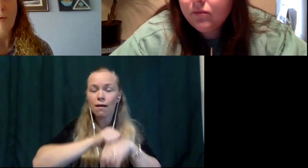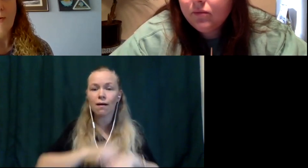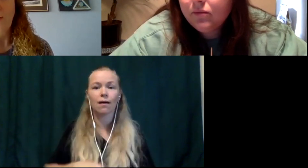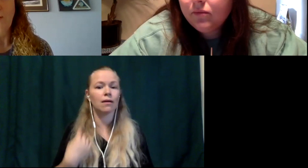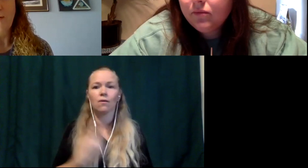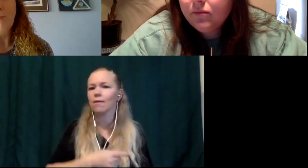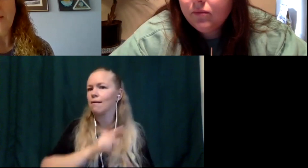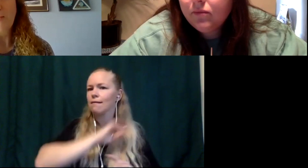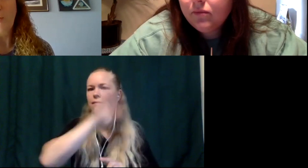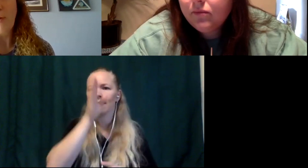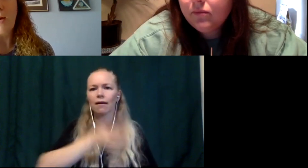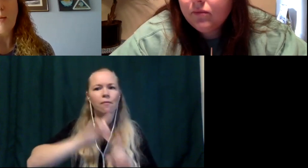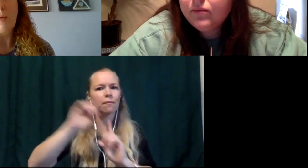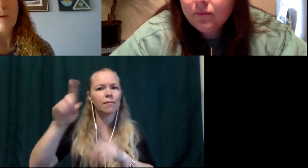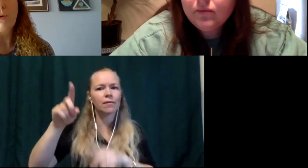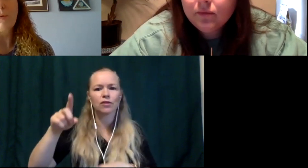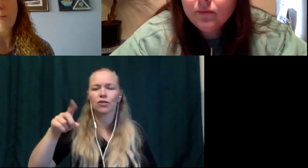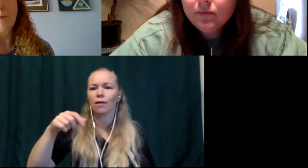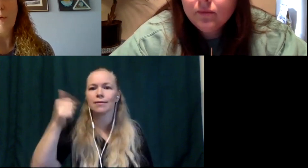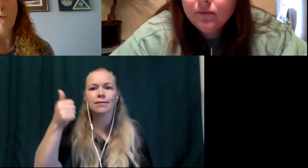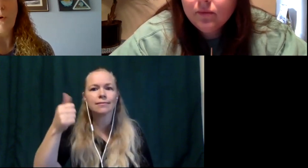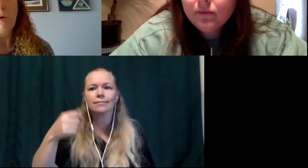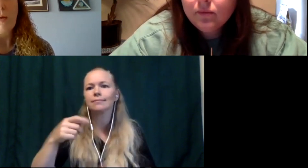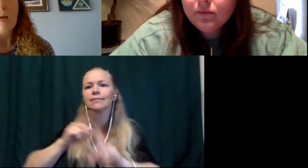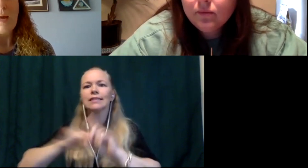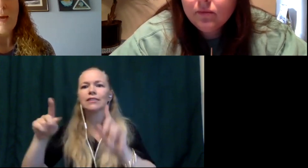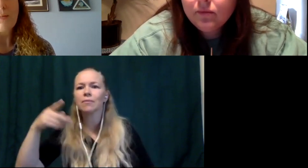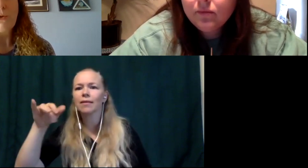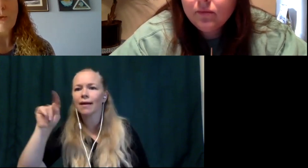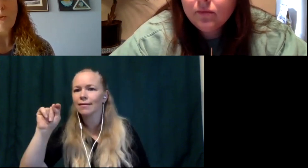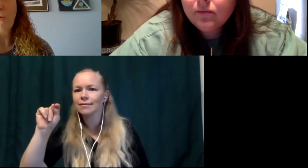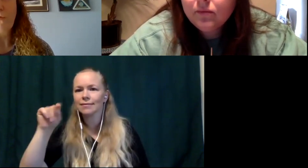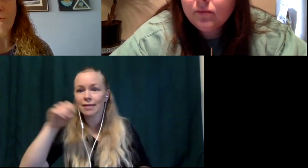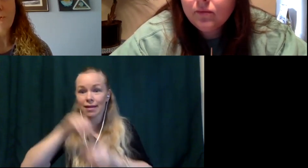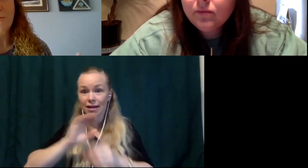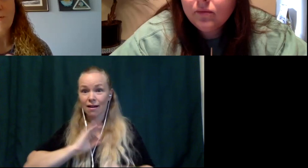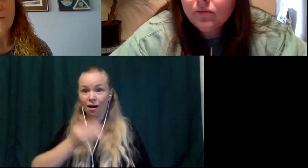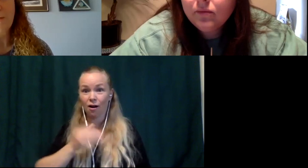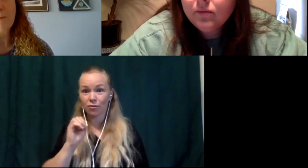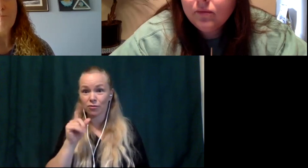other planetary body in our solar system before. And so this was our